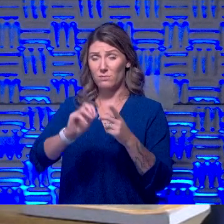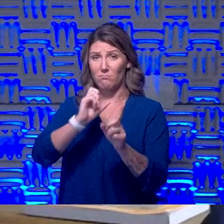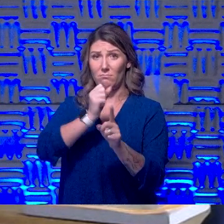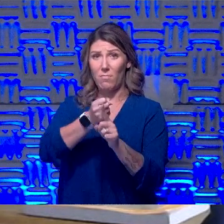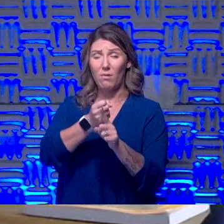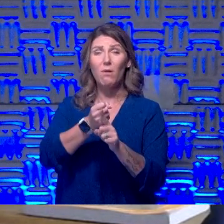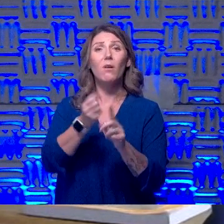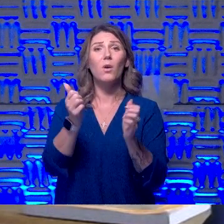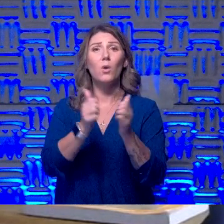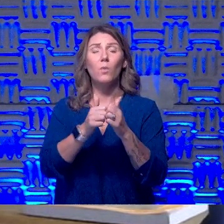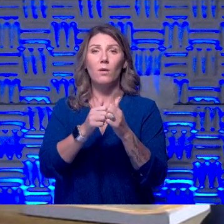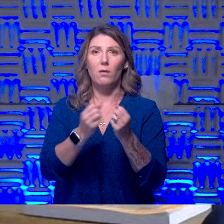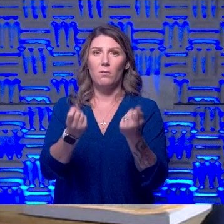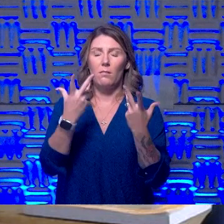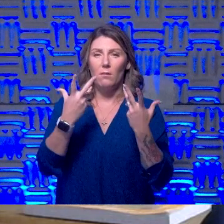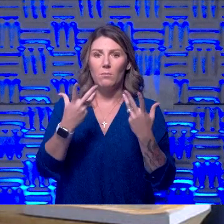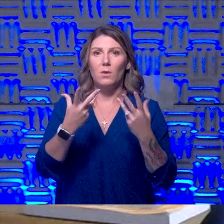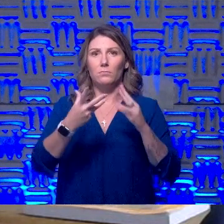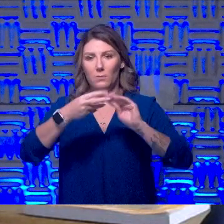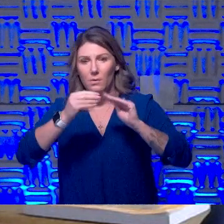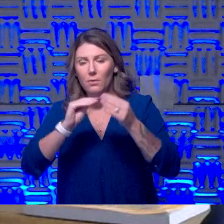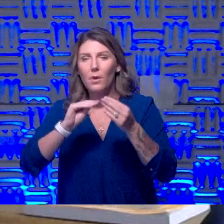of volumes and